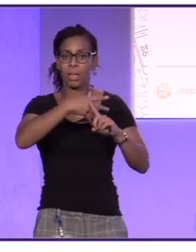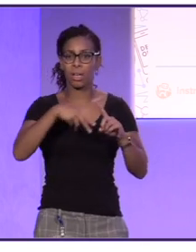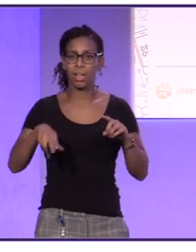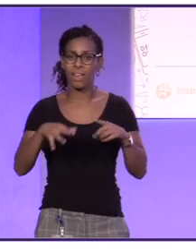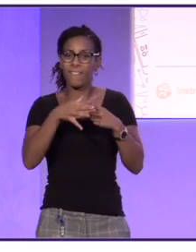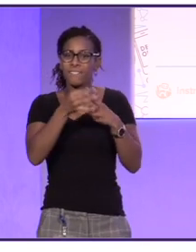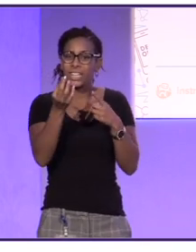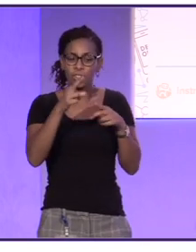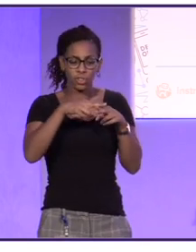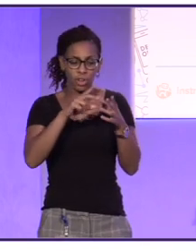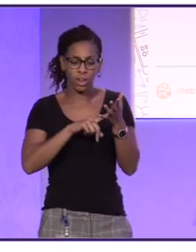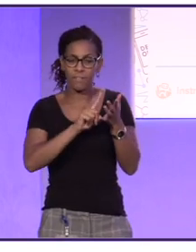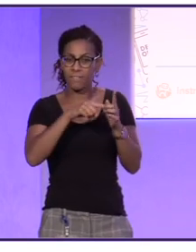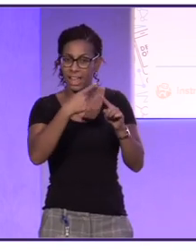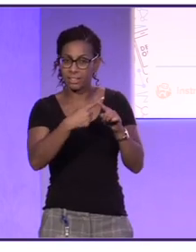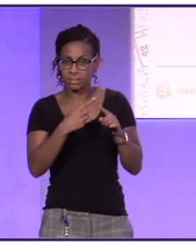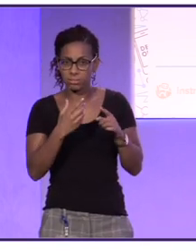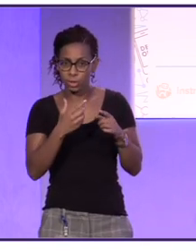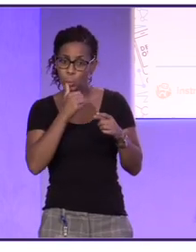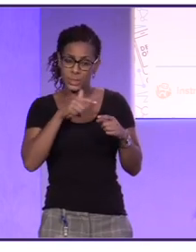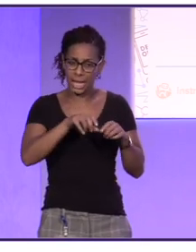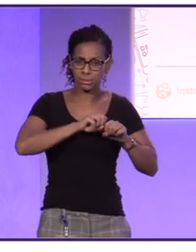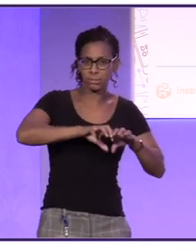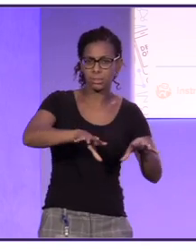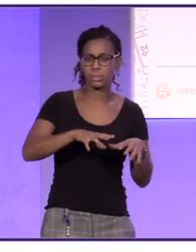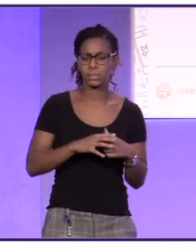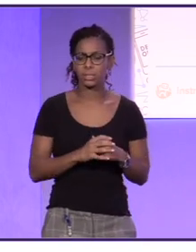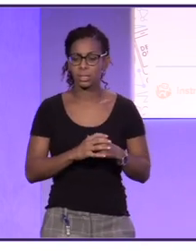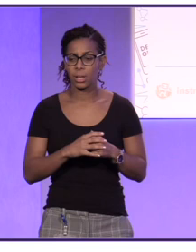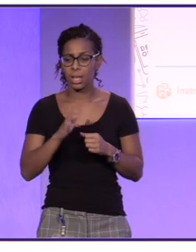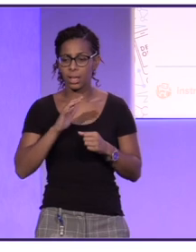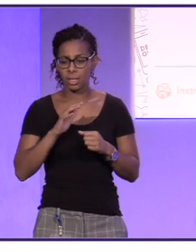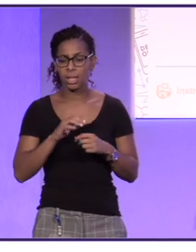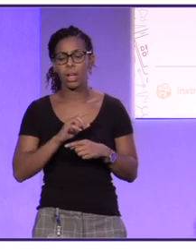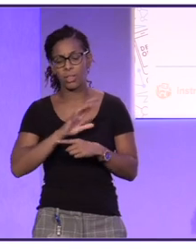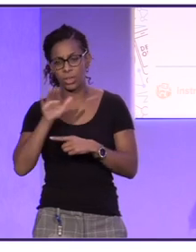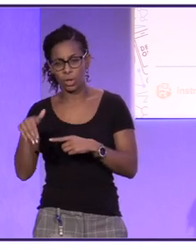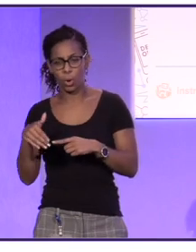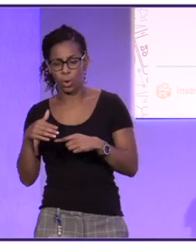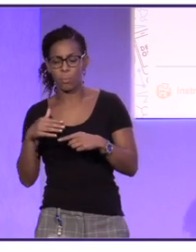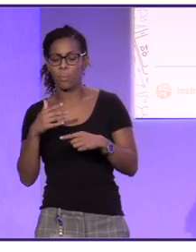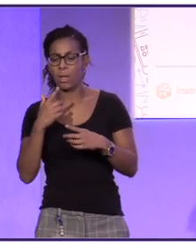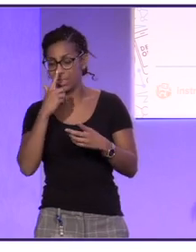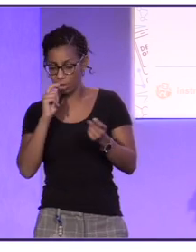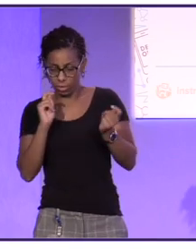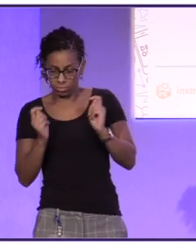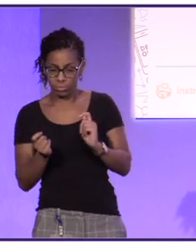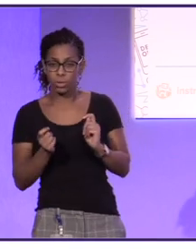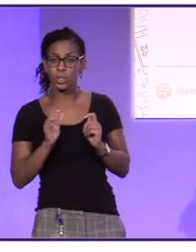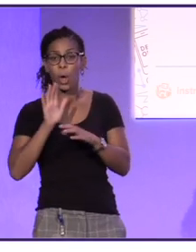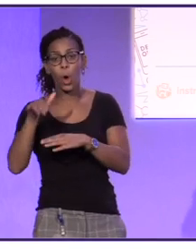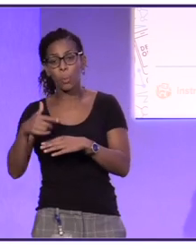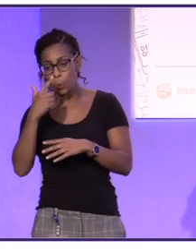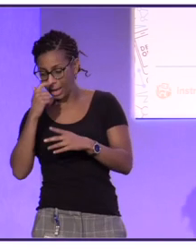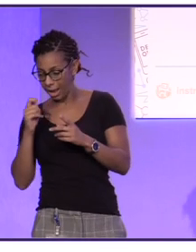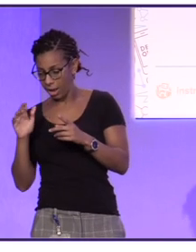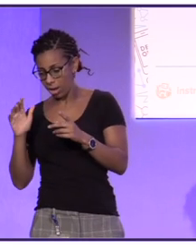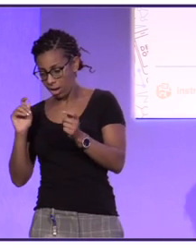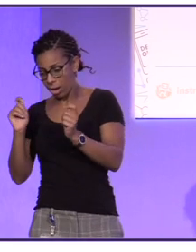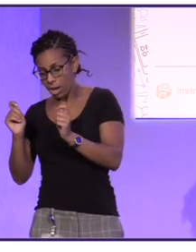you go home. That's good. So, yeah, you can control behavior and slowly roll out your changes.